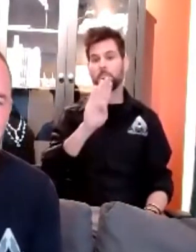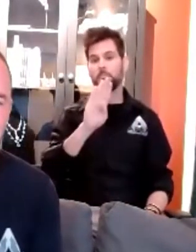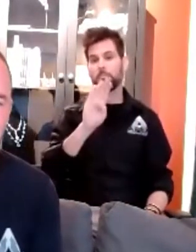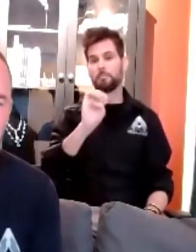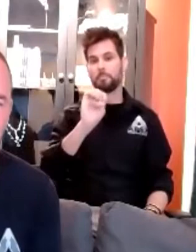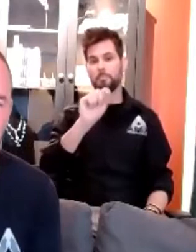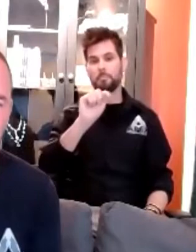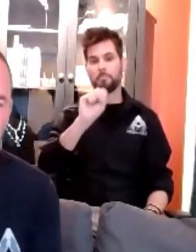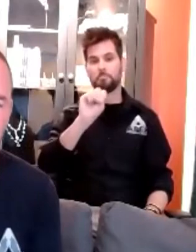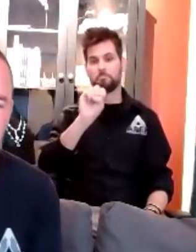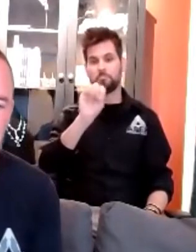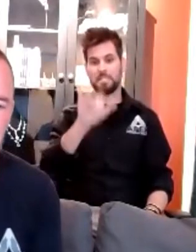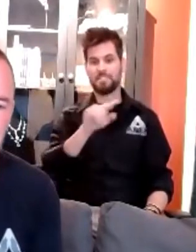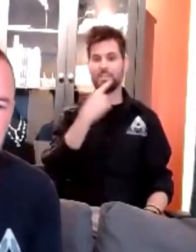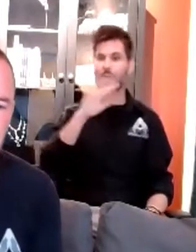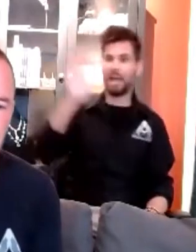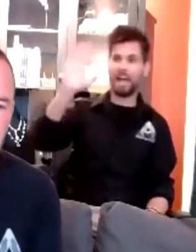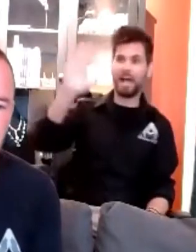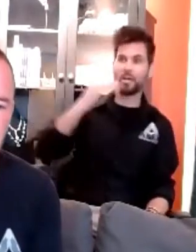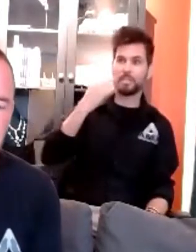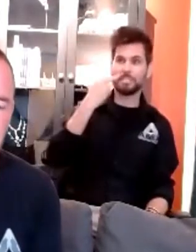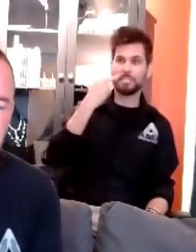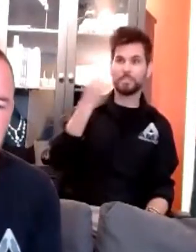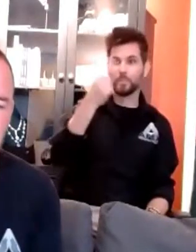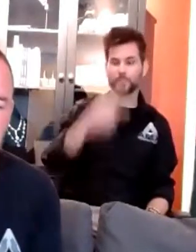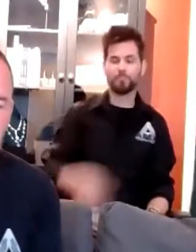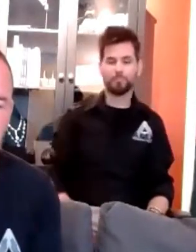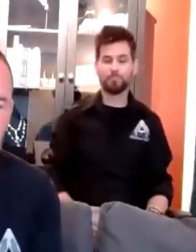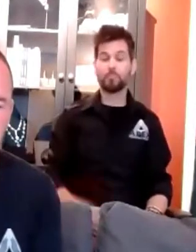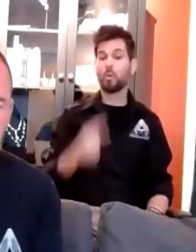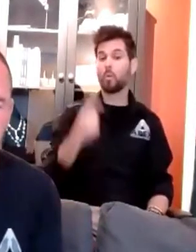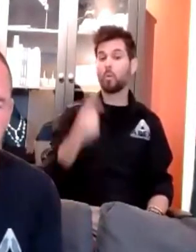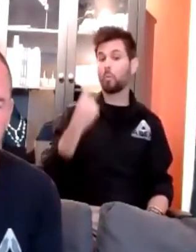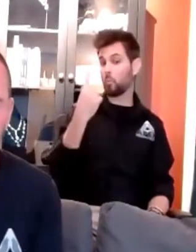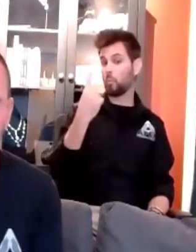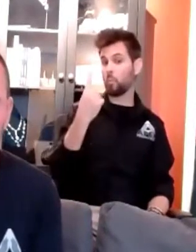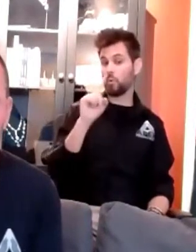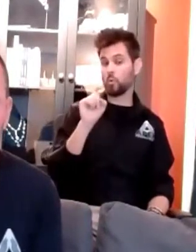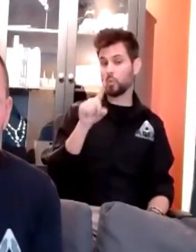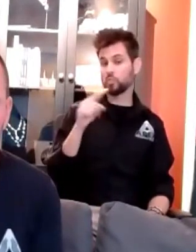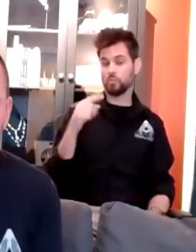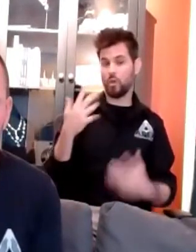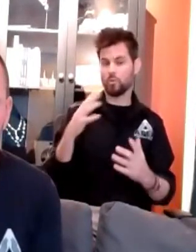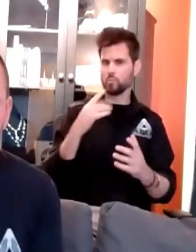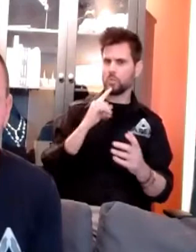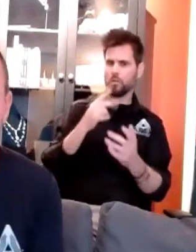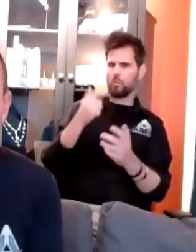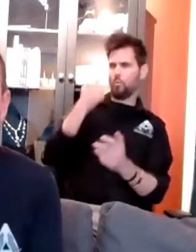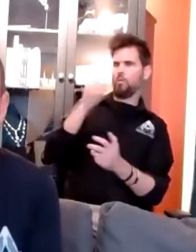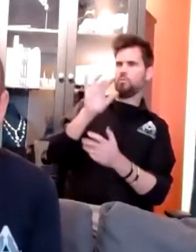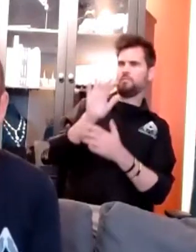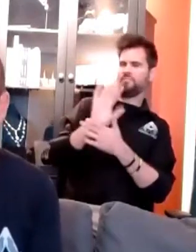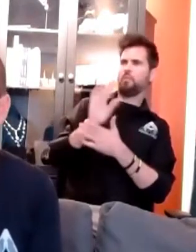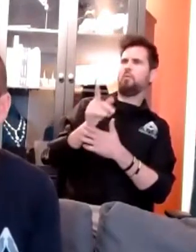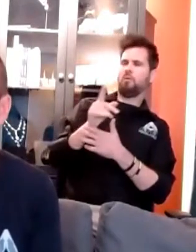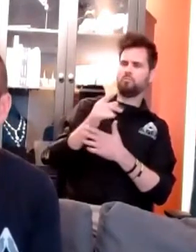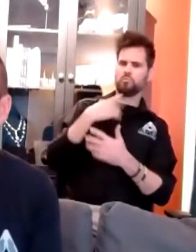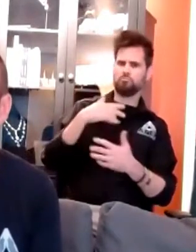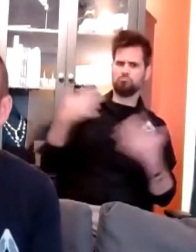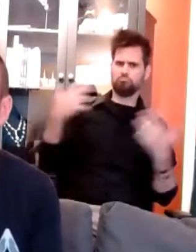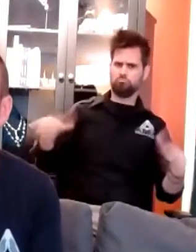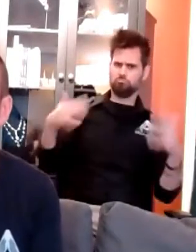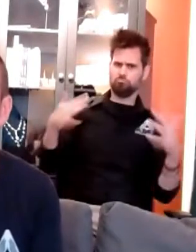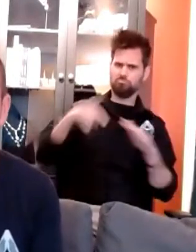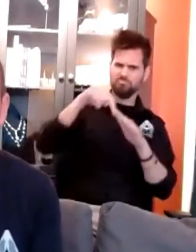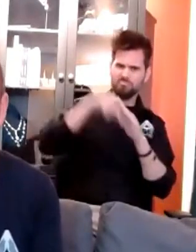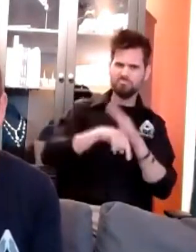So one of the questions that we've gotten already is, that was quite an extensive menu, and I love seeing all of the different profiles in the